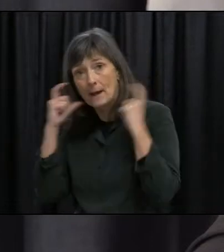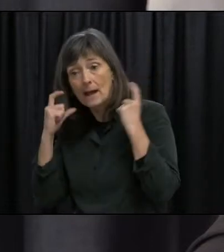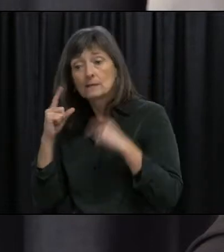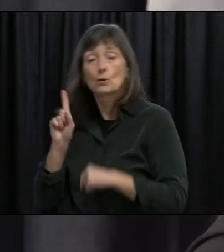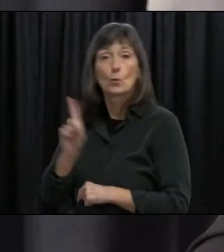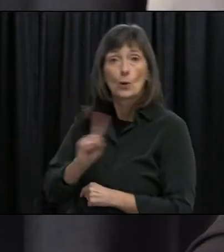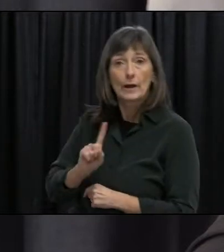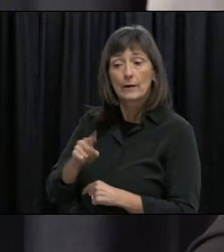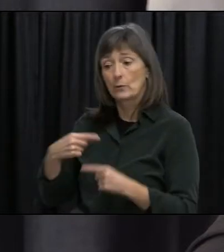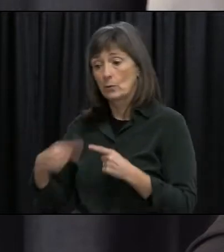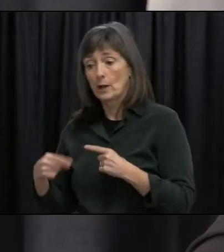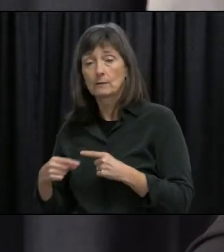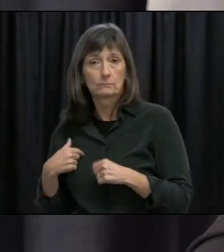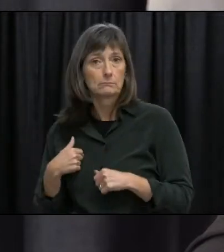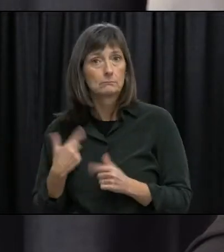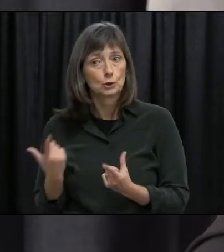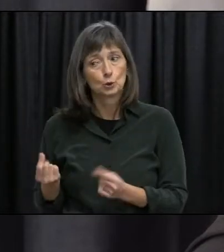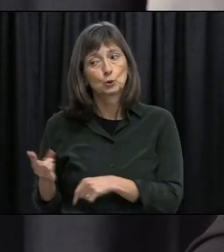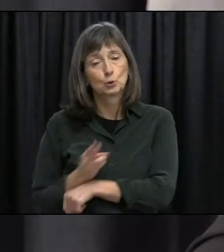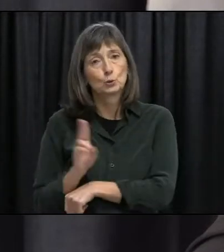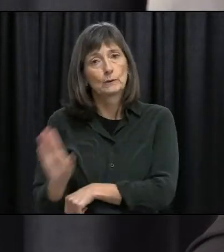in schools are being adhered to.